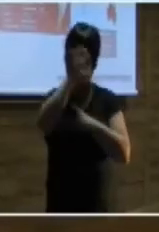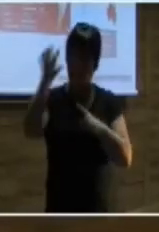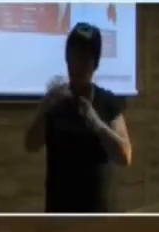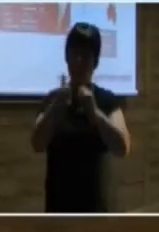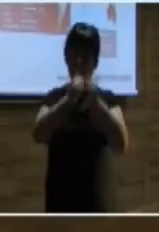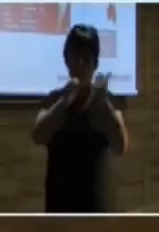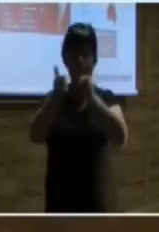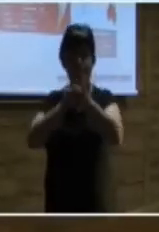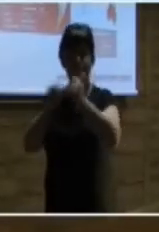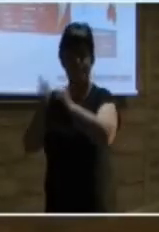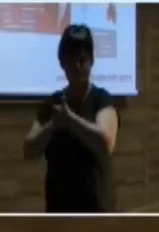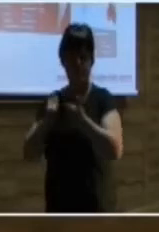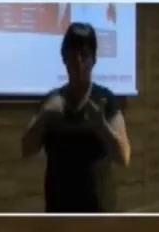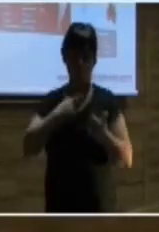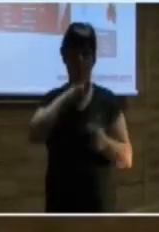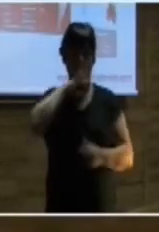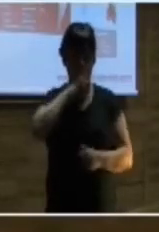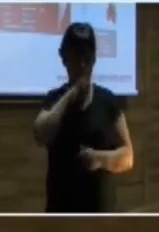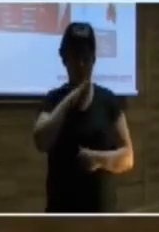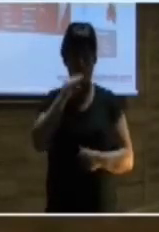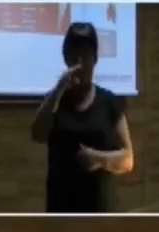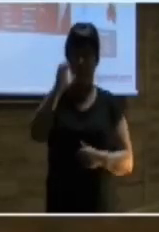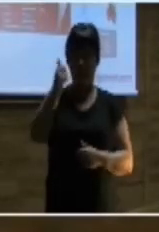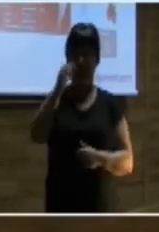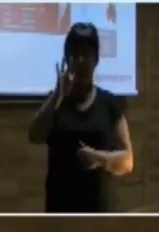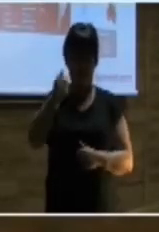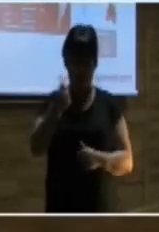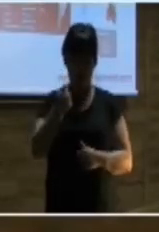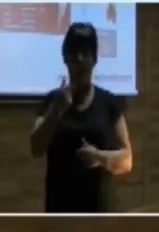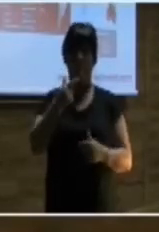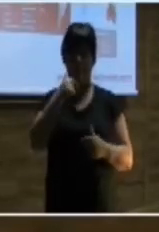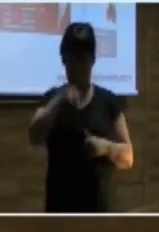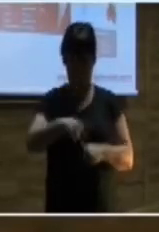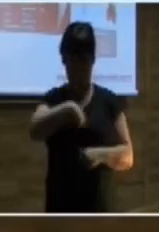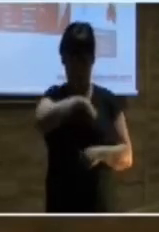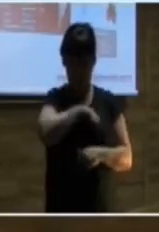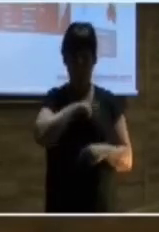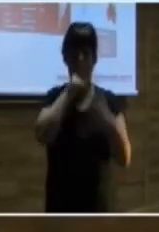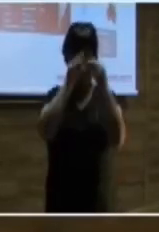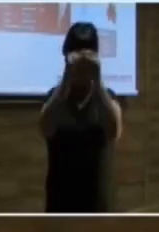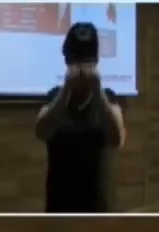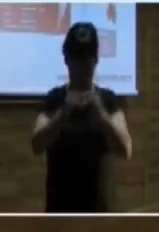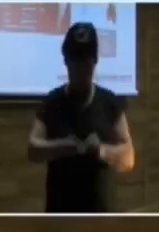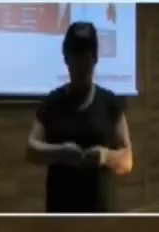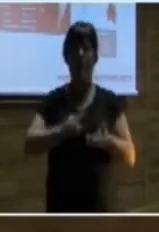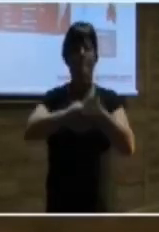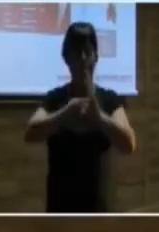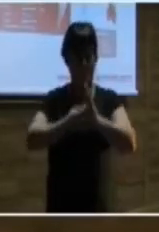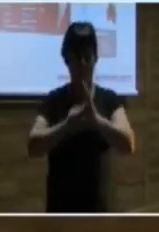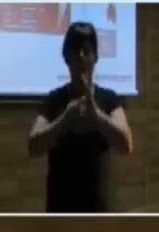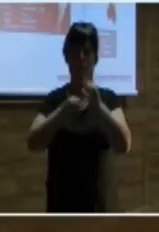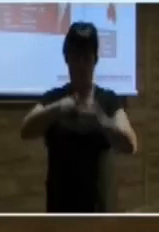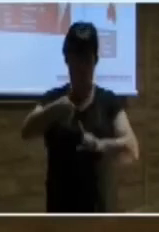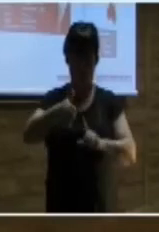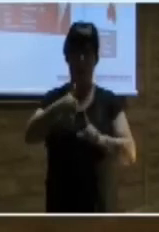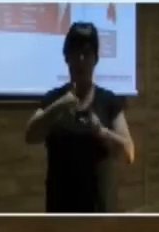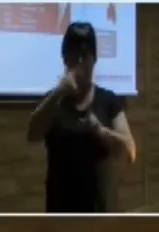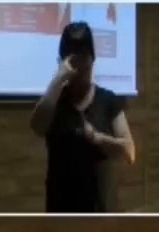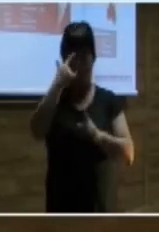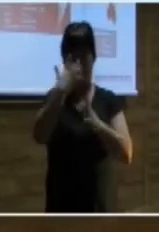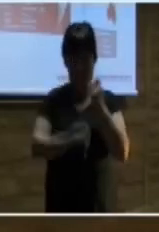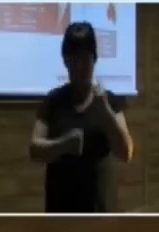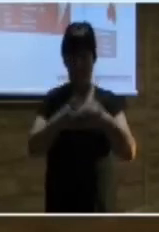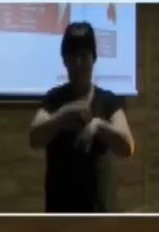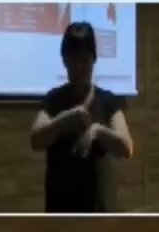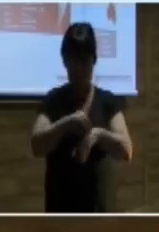you're developing on a national dementia plan as well. And I think that is absolutely key, because the only way that you